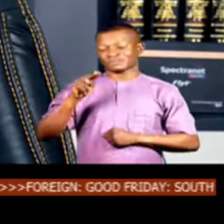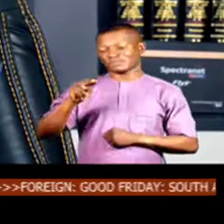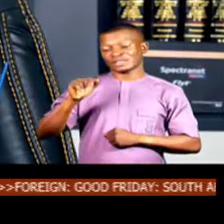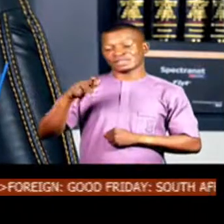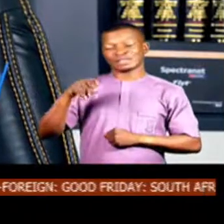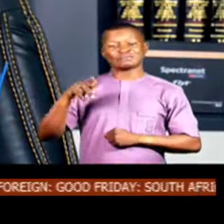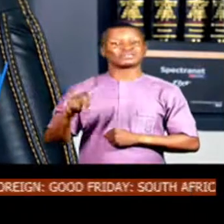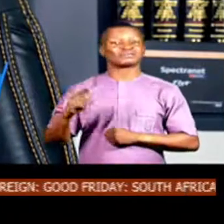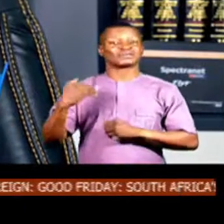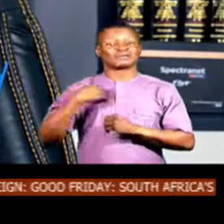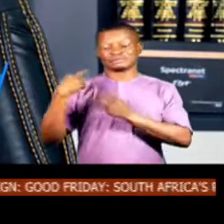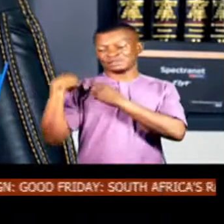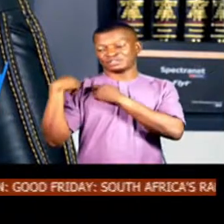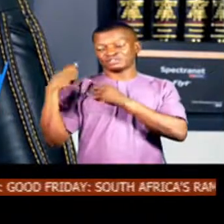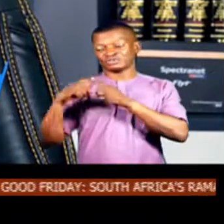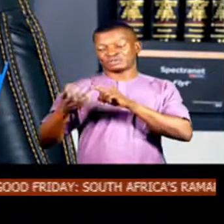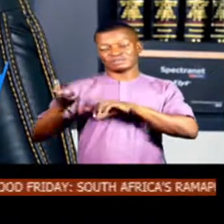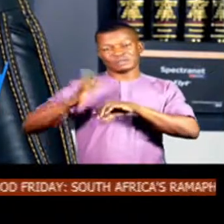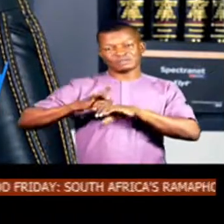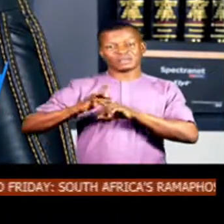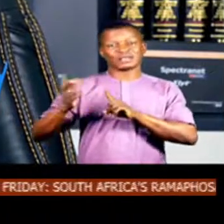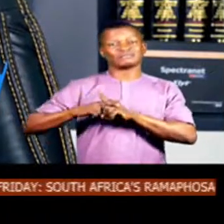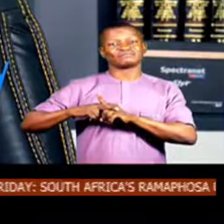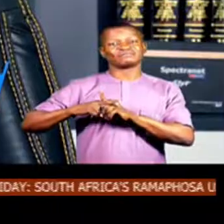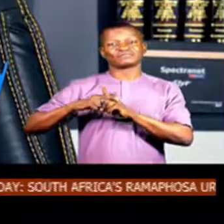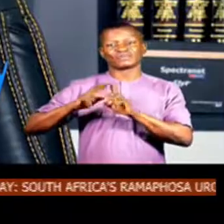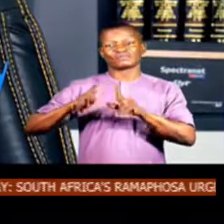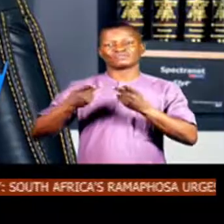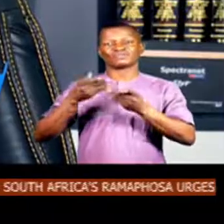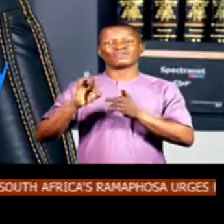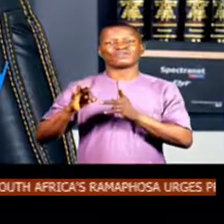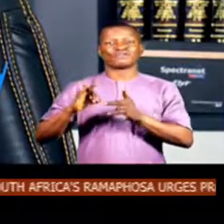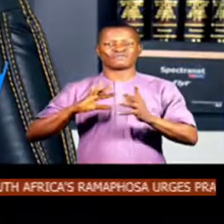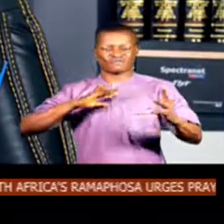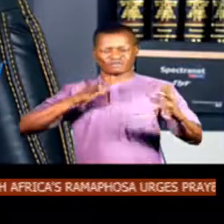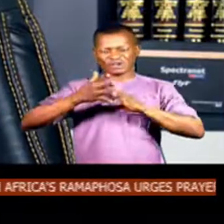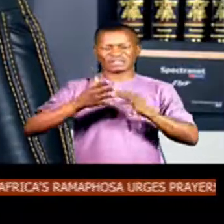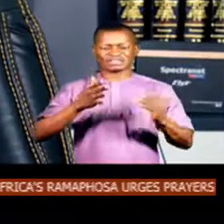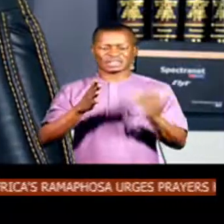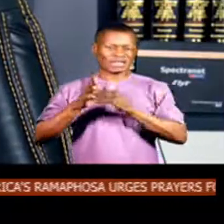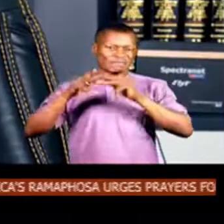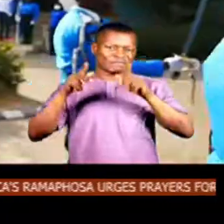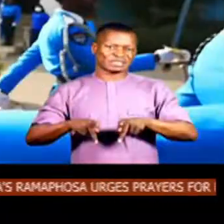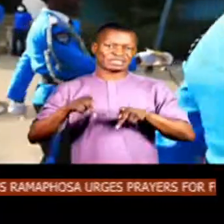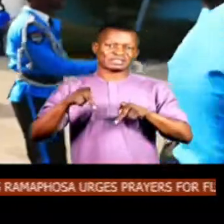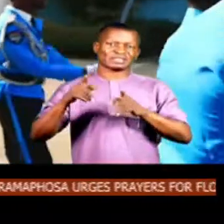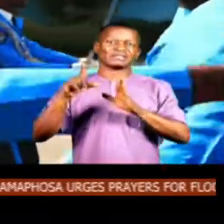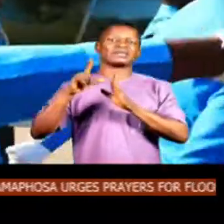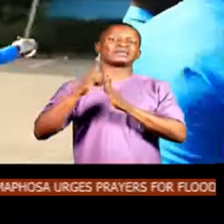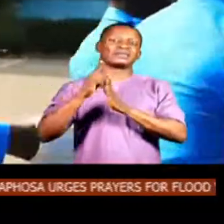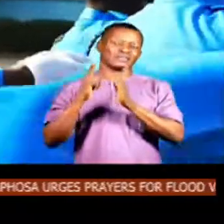is mandated to implement the provisions of the Violence Against Persons